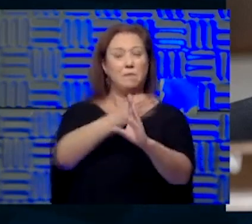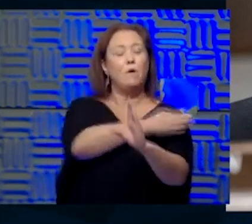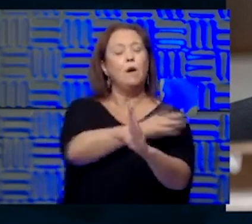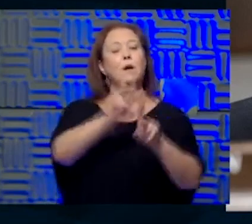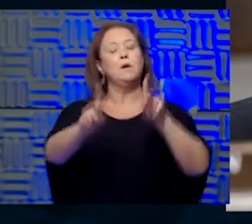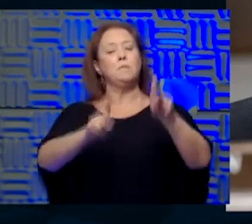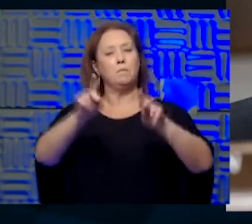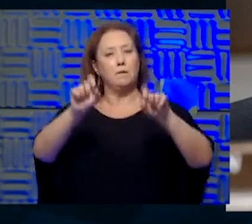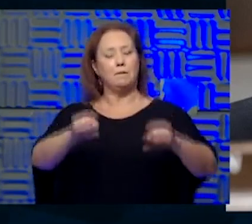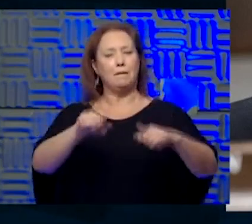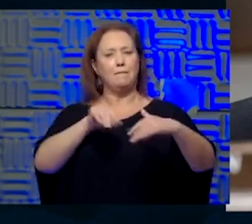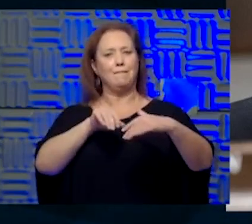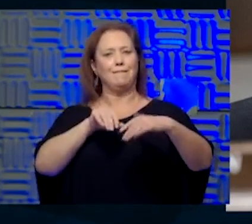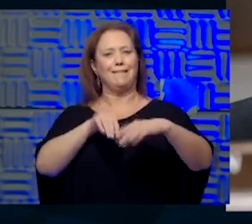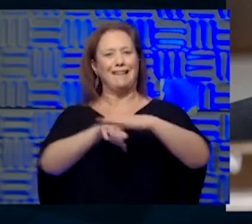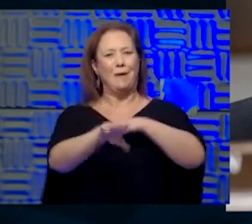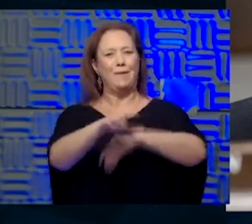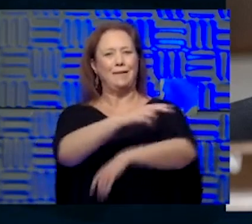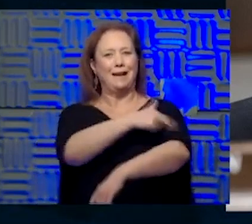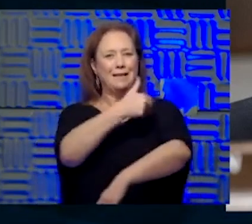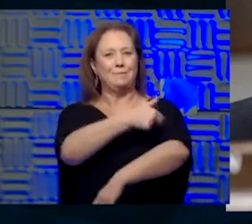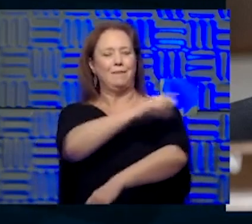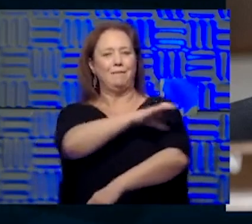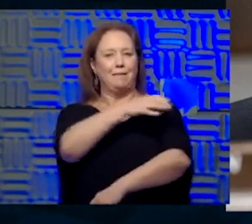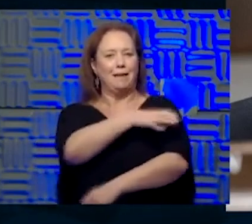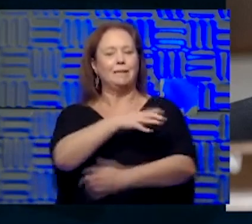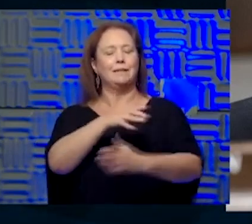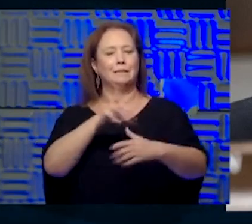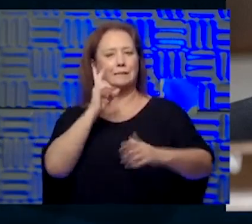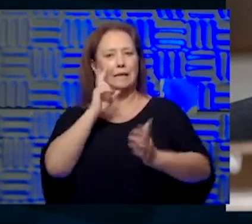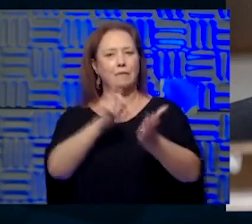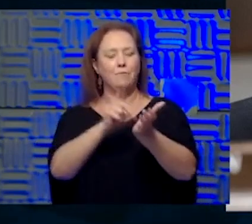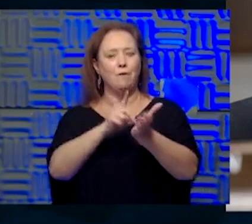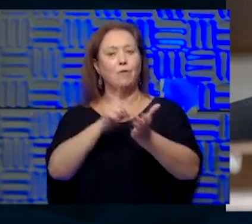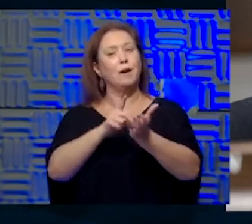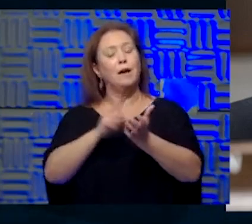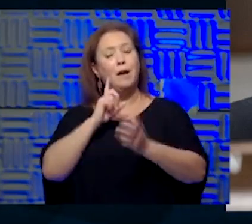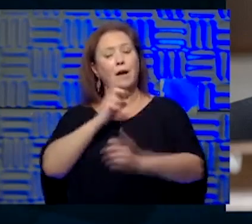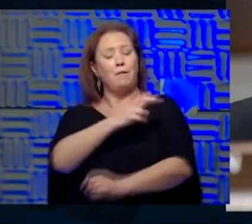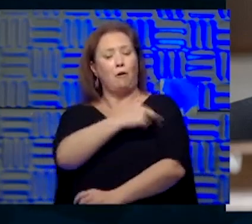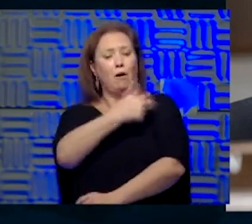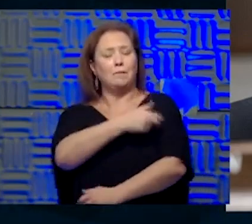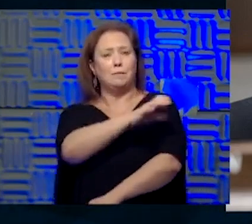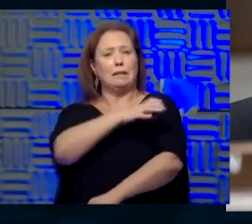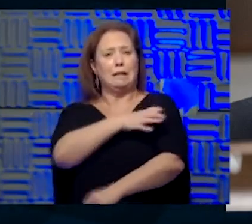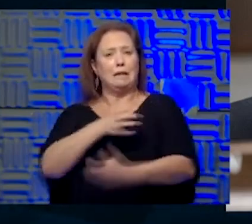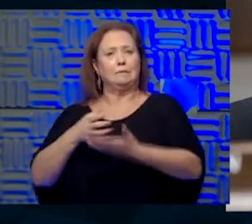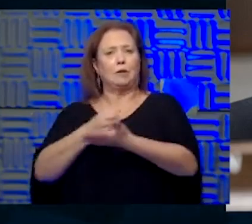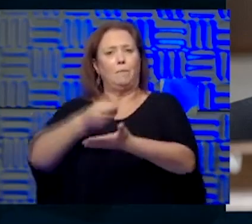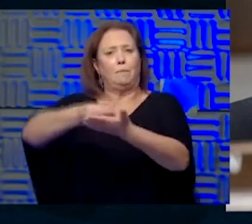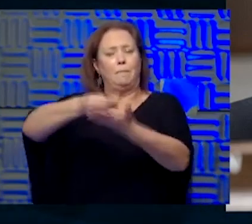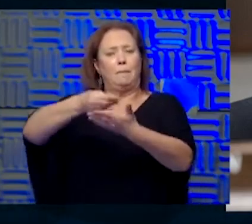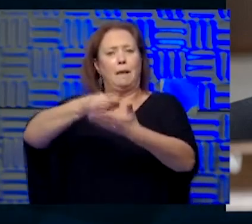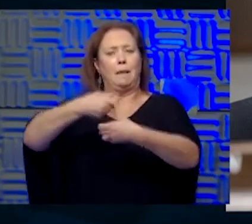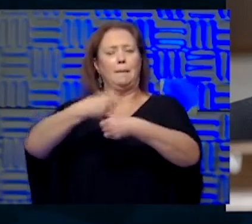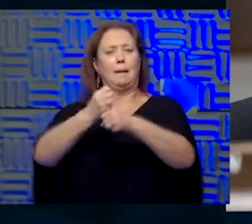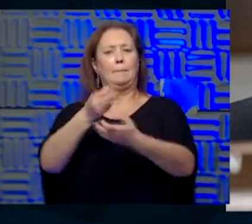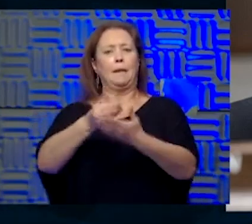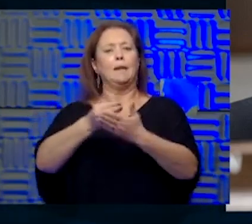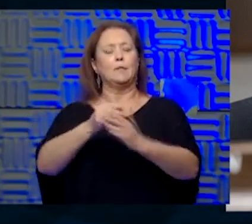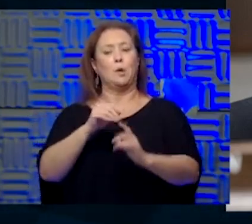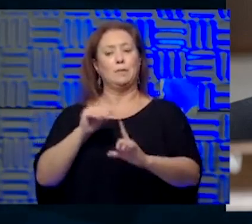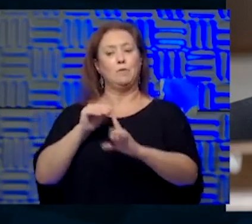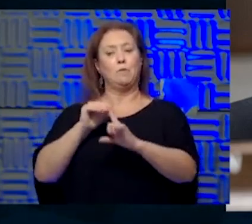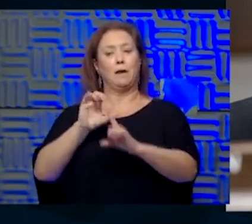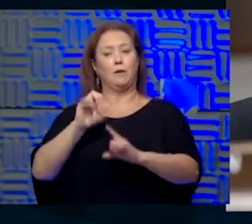can access health care and our healthcare providers can start generating revenue to keep them in business. It is a reminder what Chelsea said is